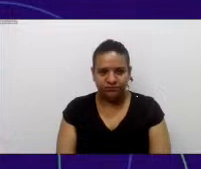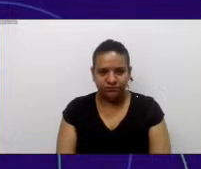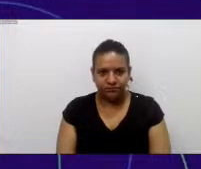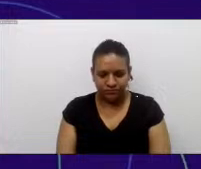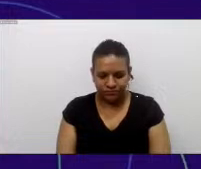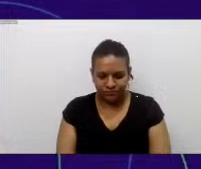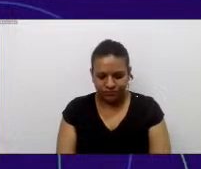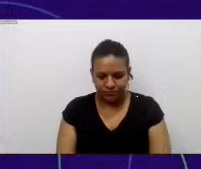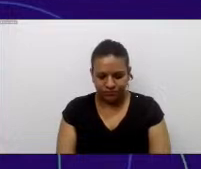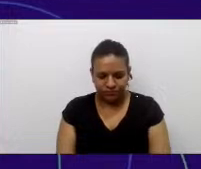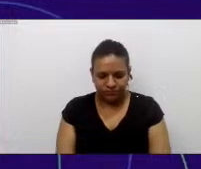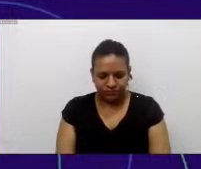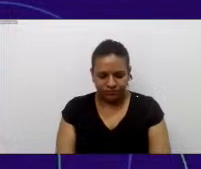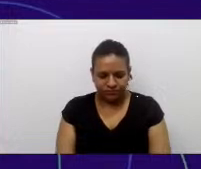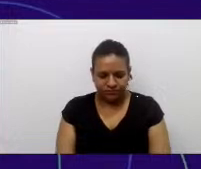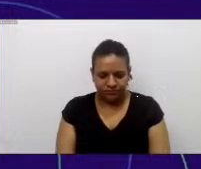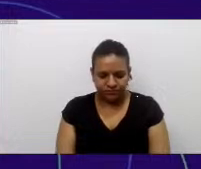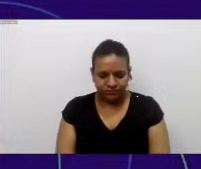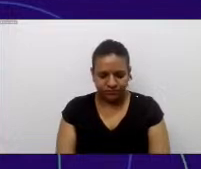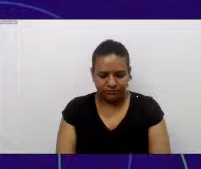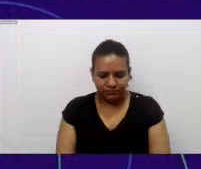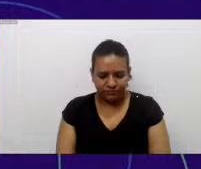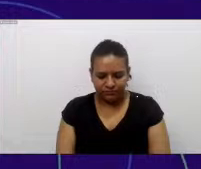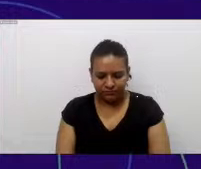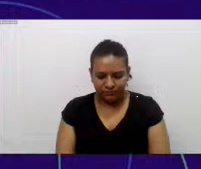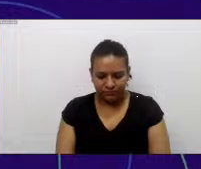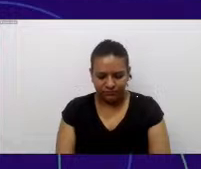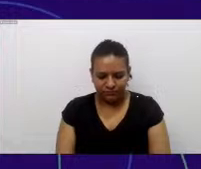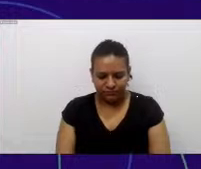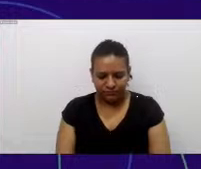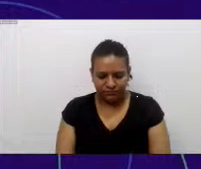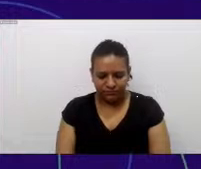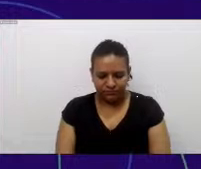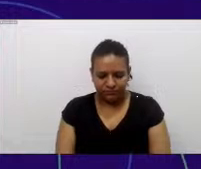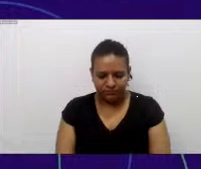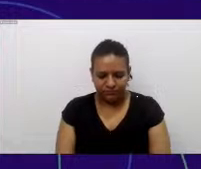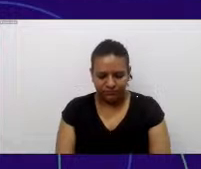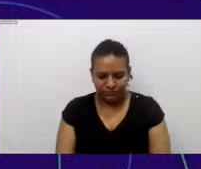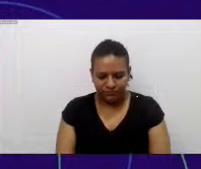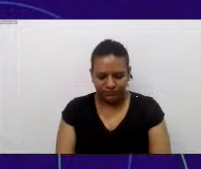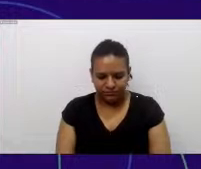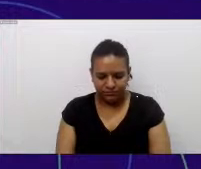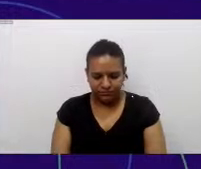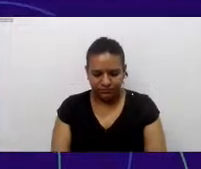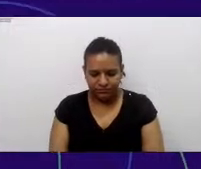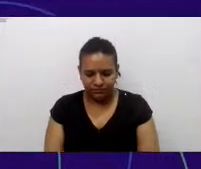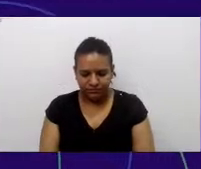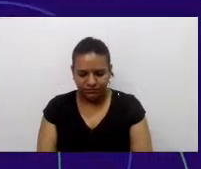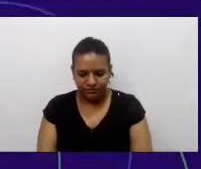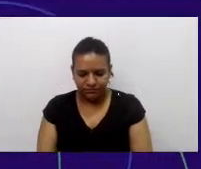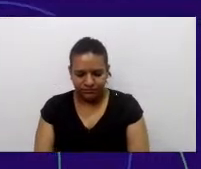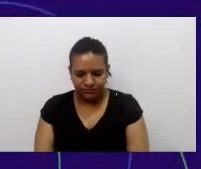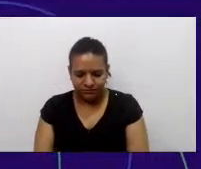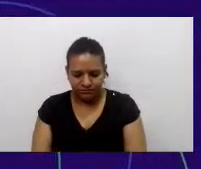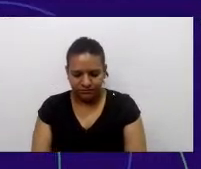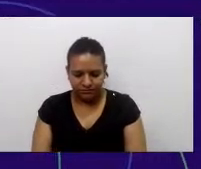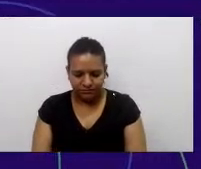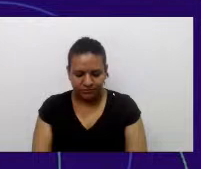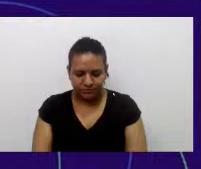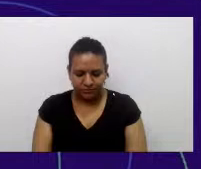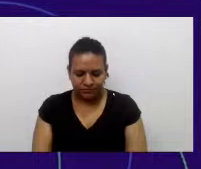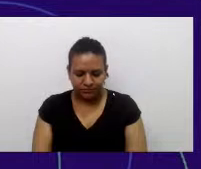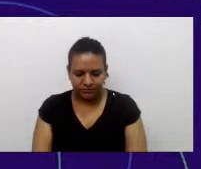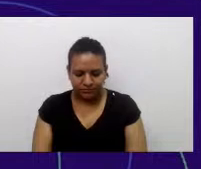opportunities and challenges teachers and students have when it comes to using AI technology. And then we want to workshop some